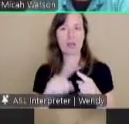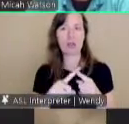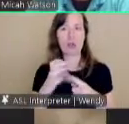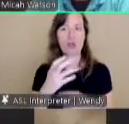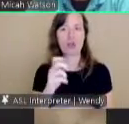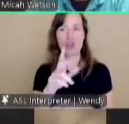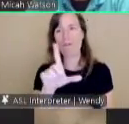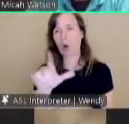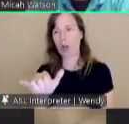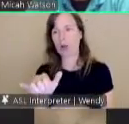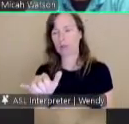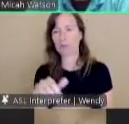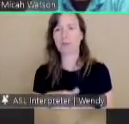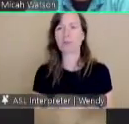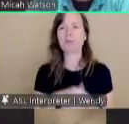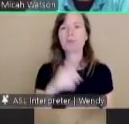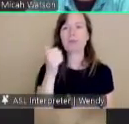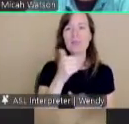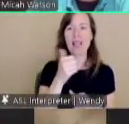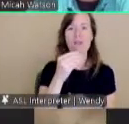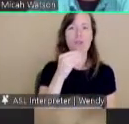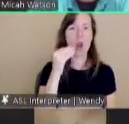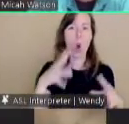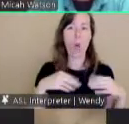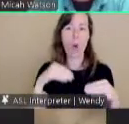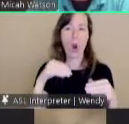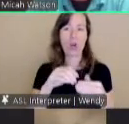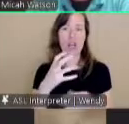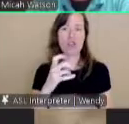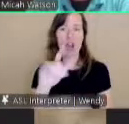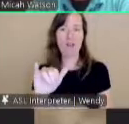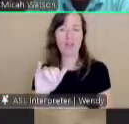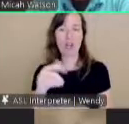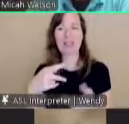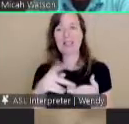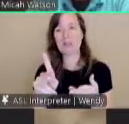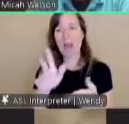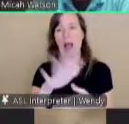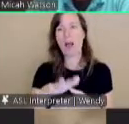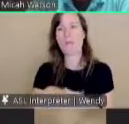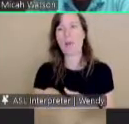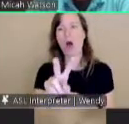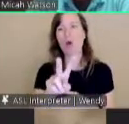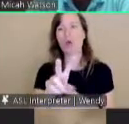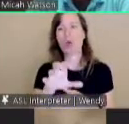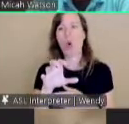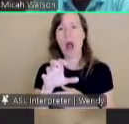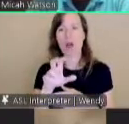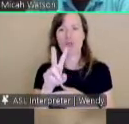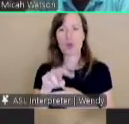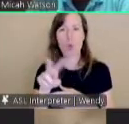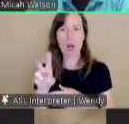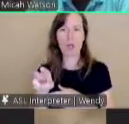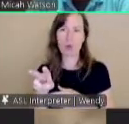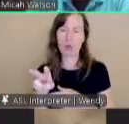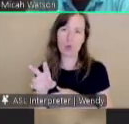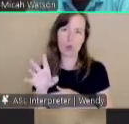way, every homeowner in Cheverly is paying about 222 cents every year in property taxes.